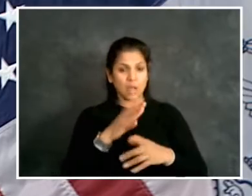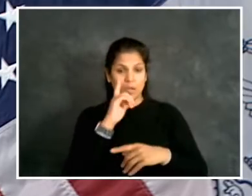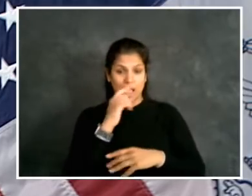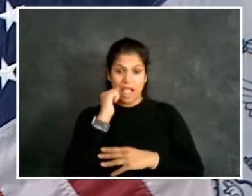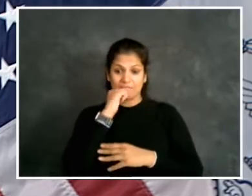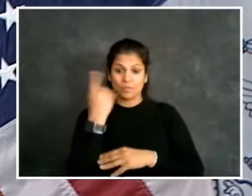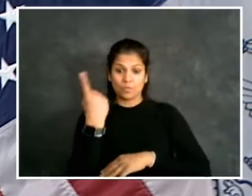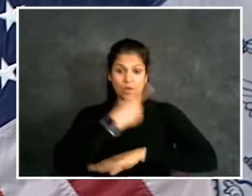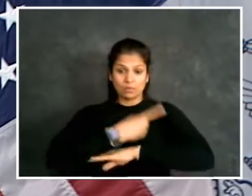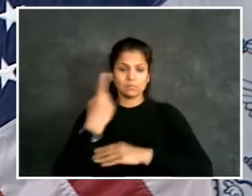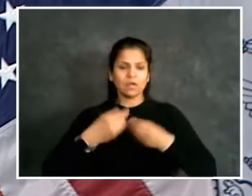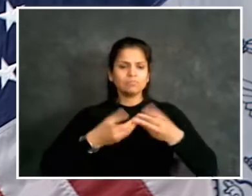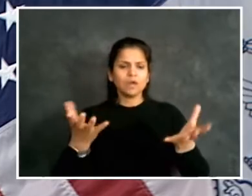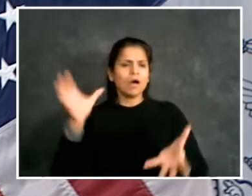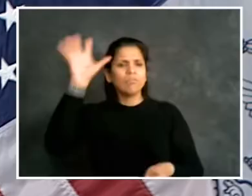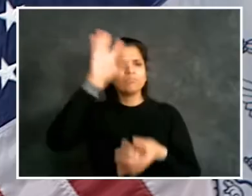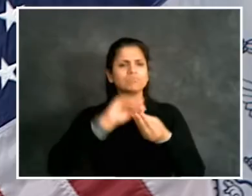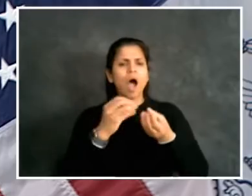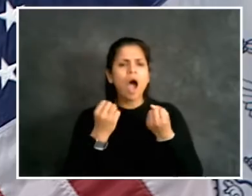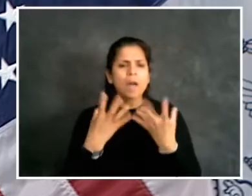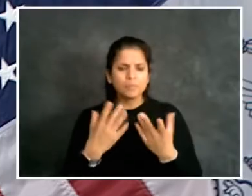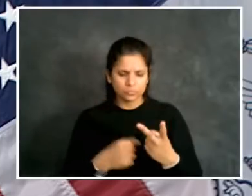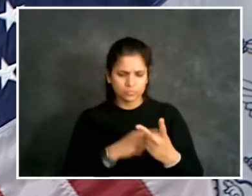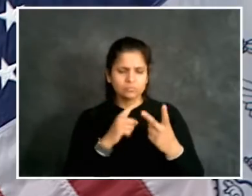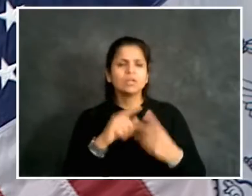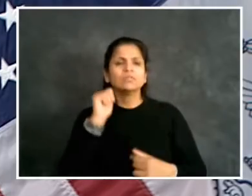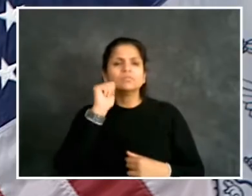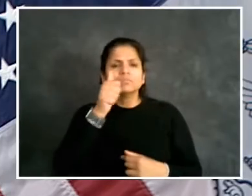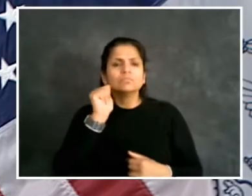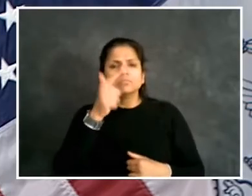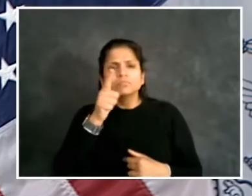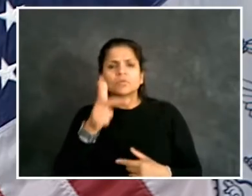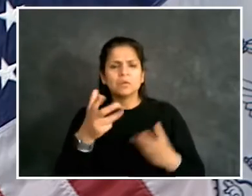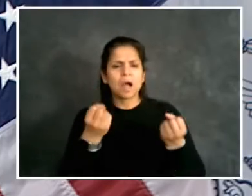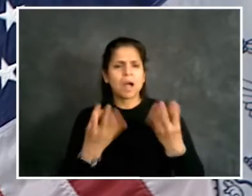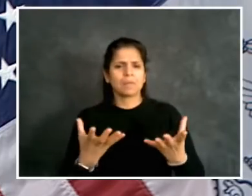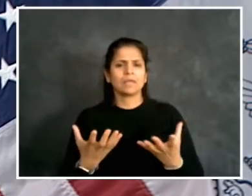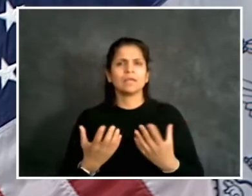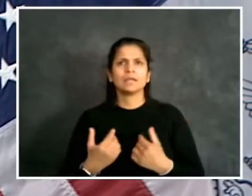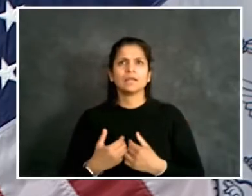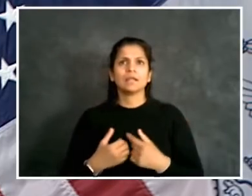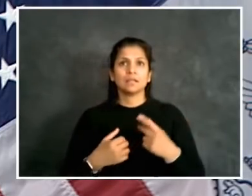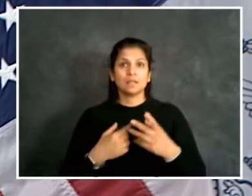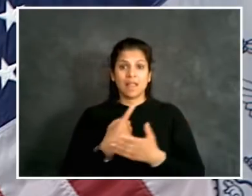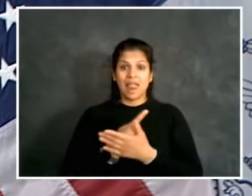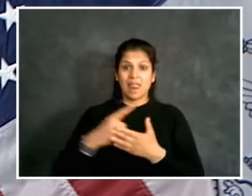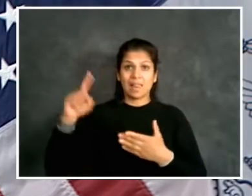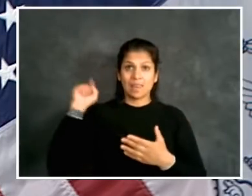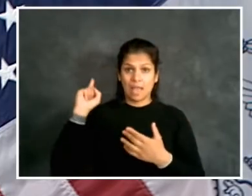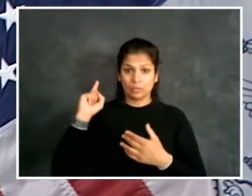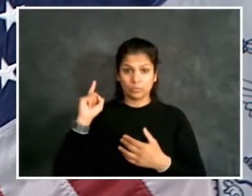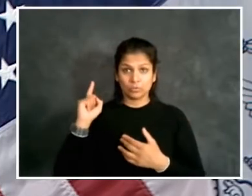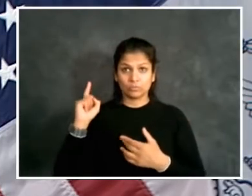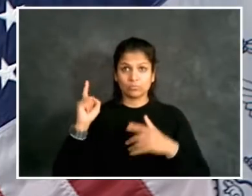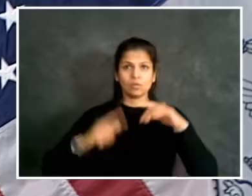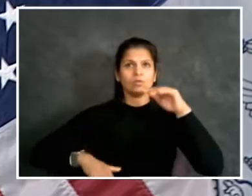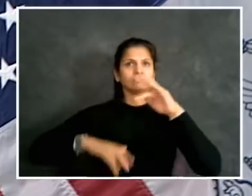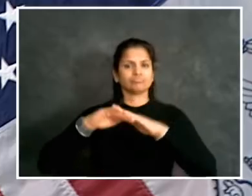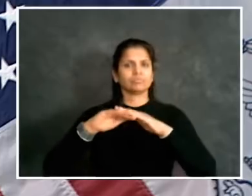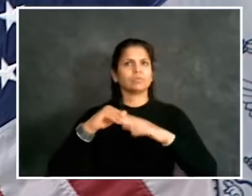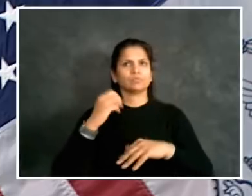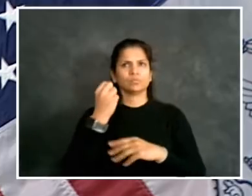the issue of the bodies of coronavirus victims, it's my understanding that the city is